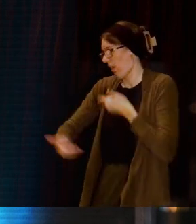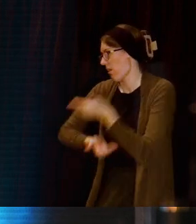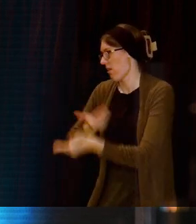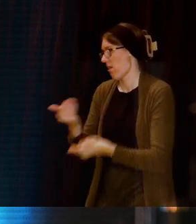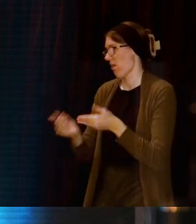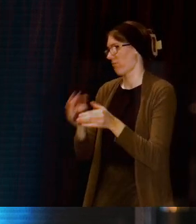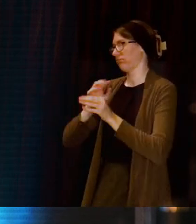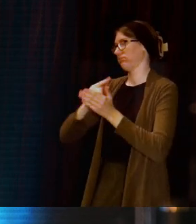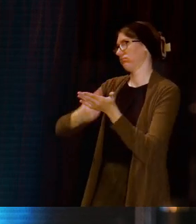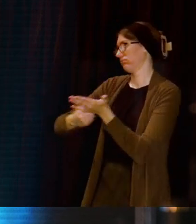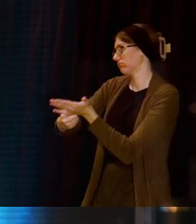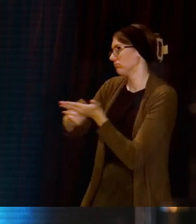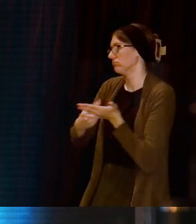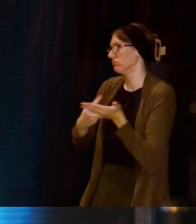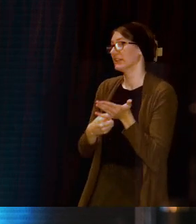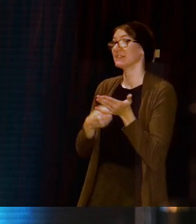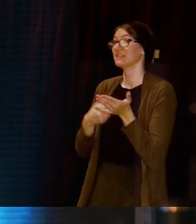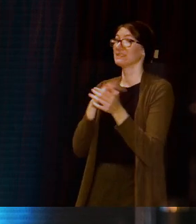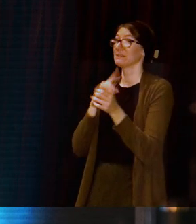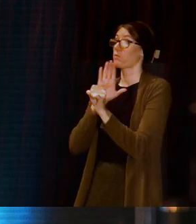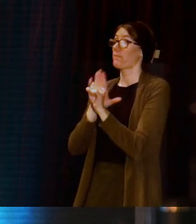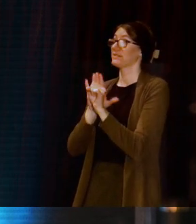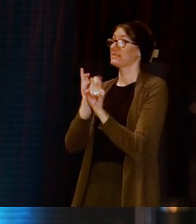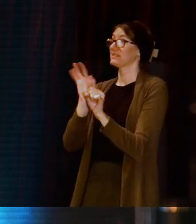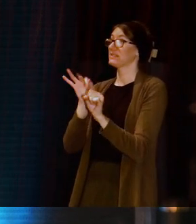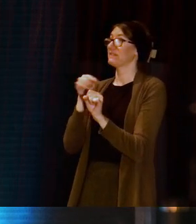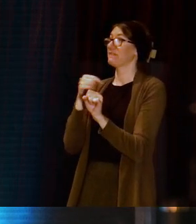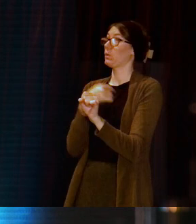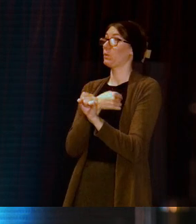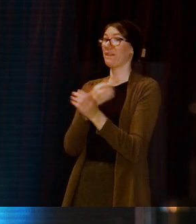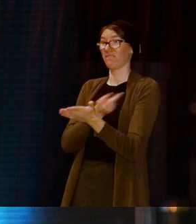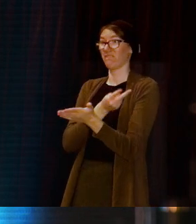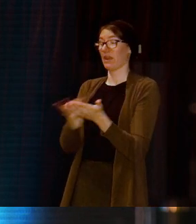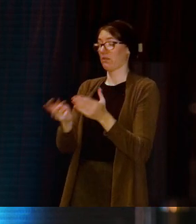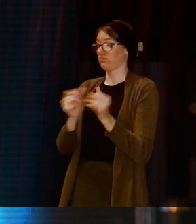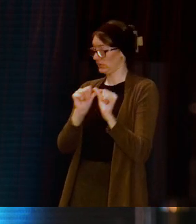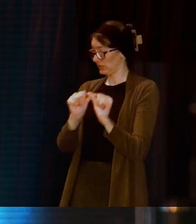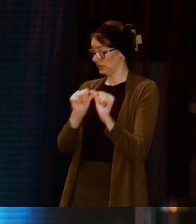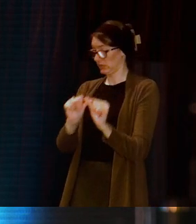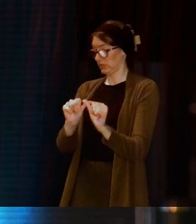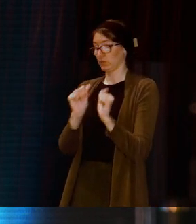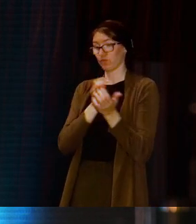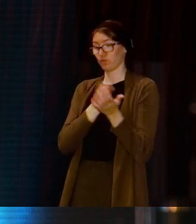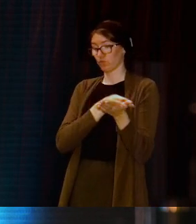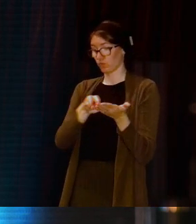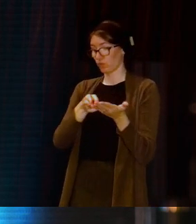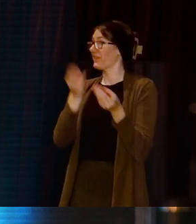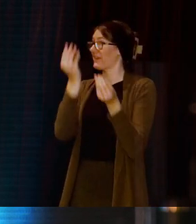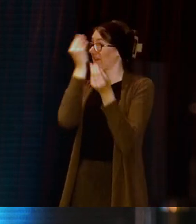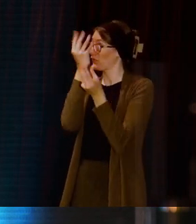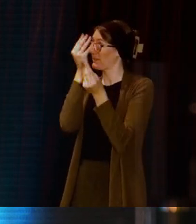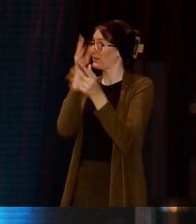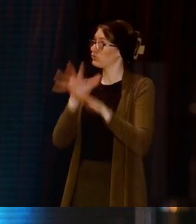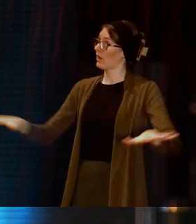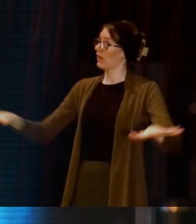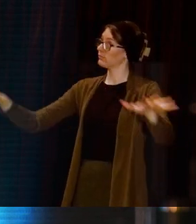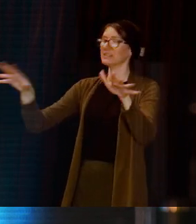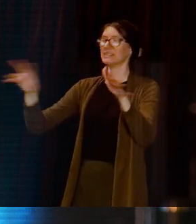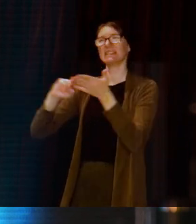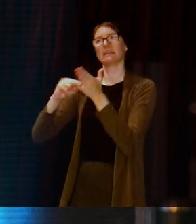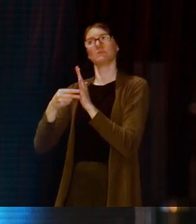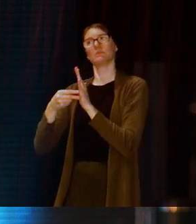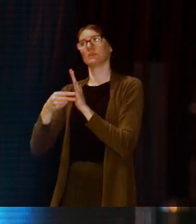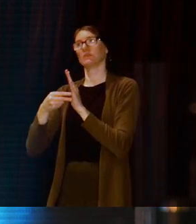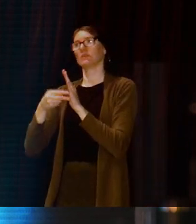digital fray. Because I'll guarantee you something, if we fail to be consistent with the truth of the information around us, we are not